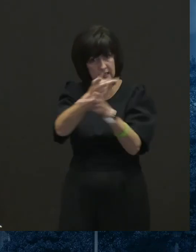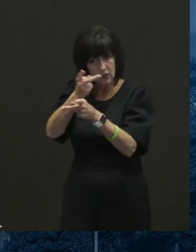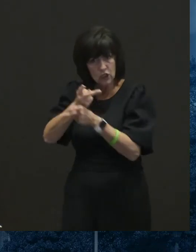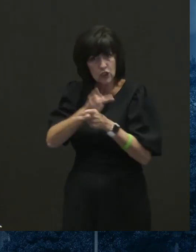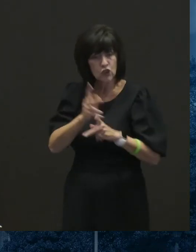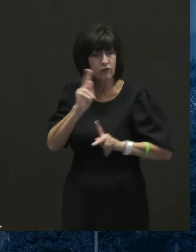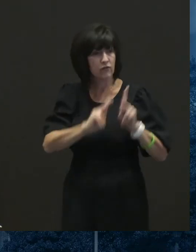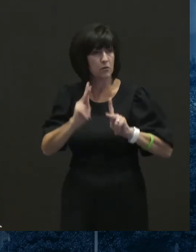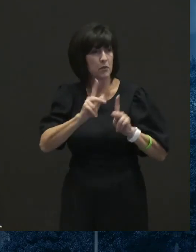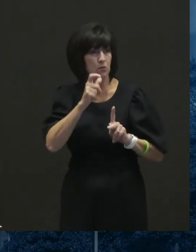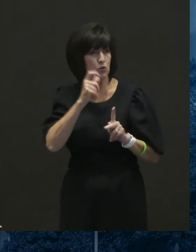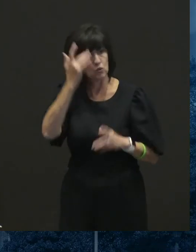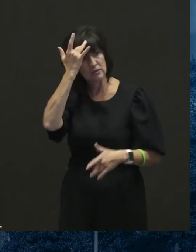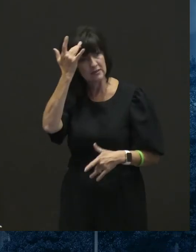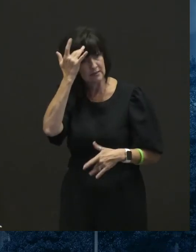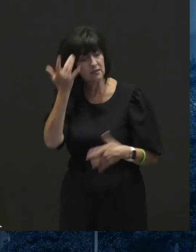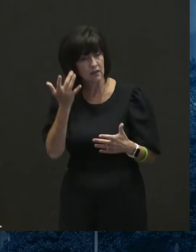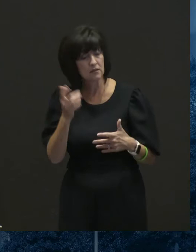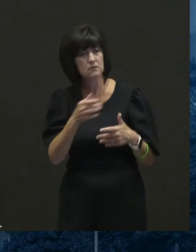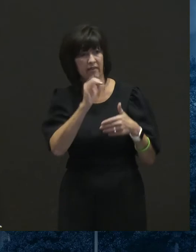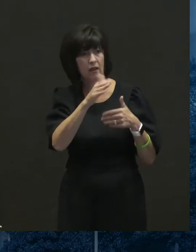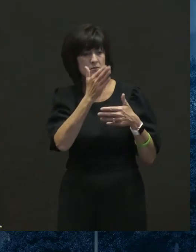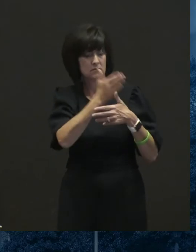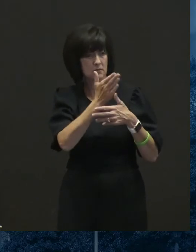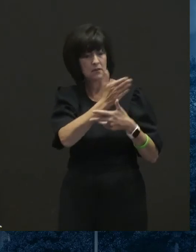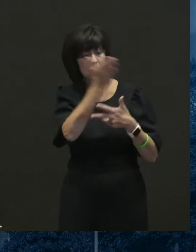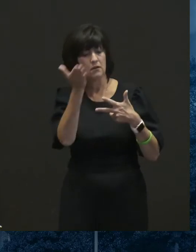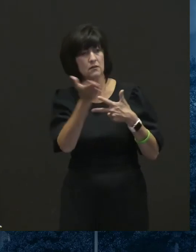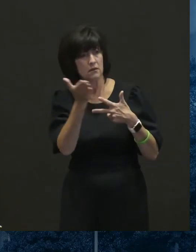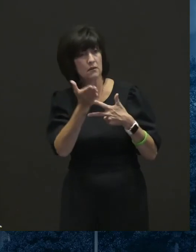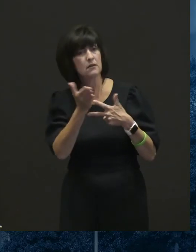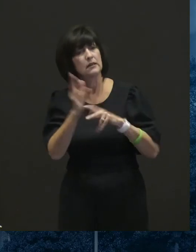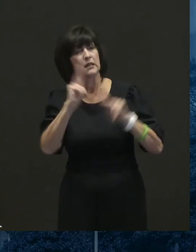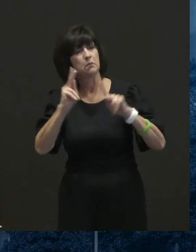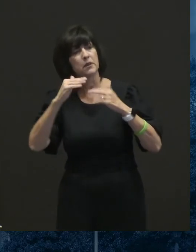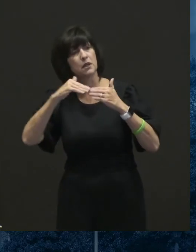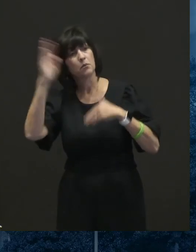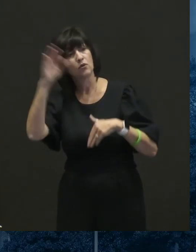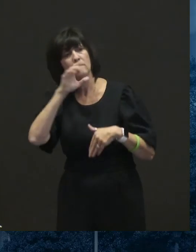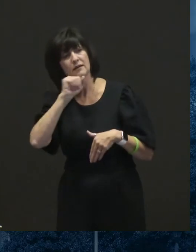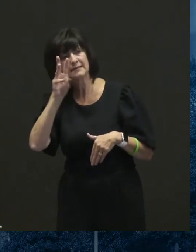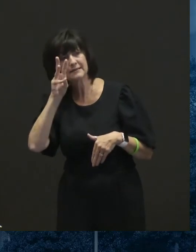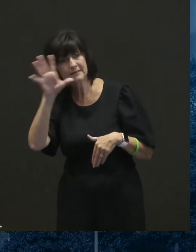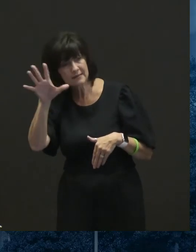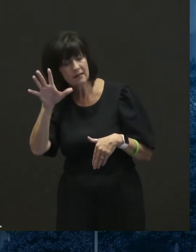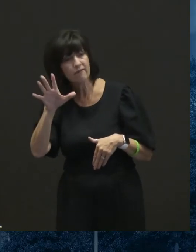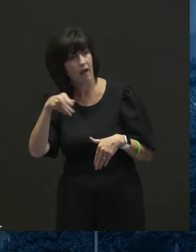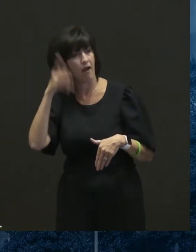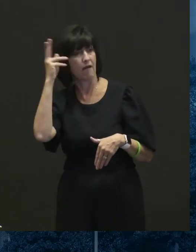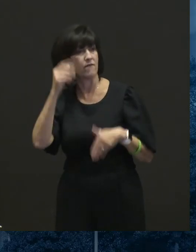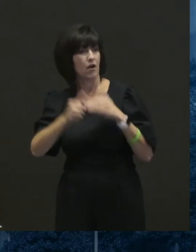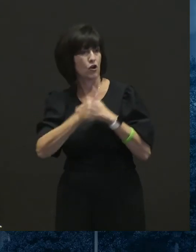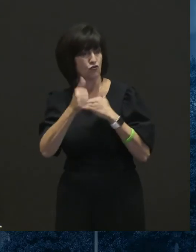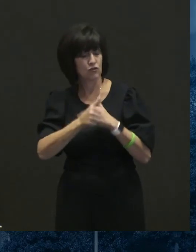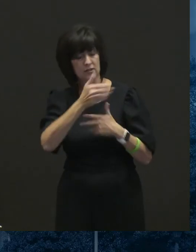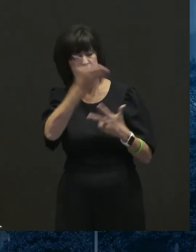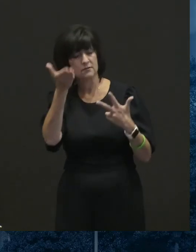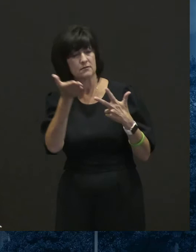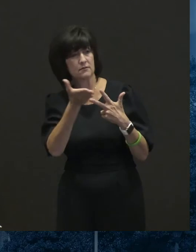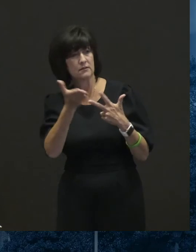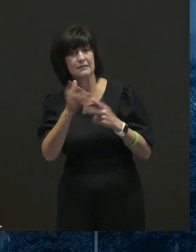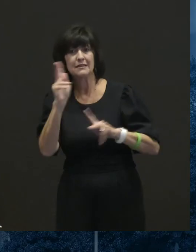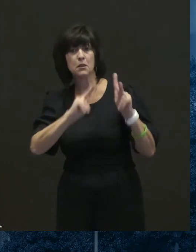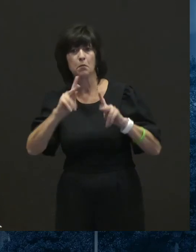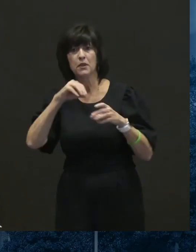highest risk individuals, so those over age 65, vulnerable populations in long-term care facilities are going to be